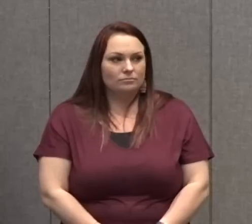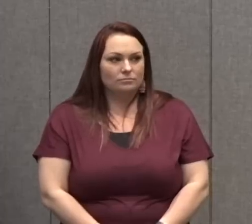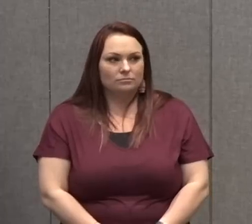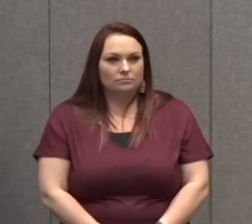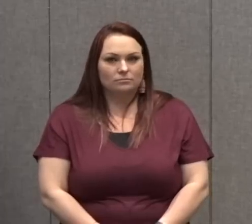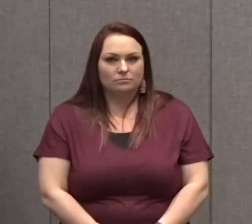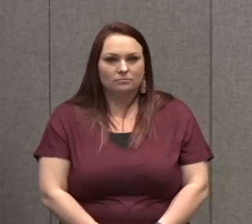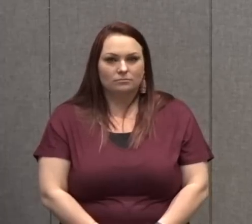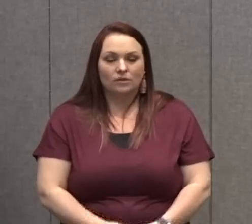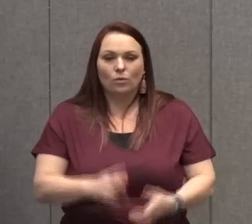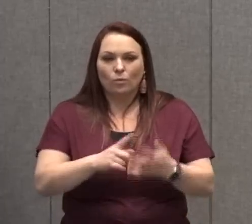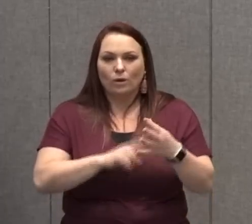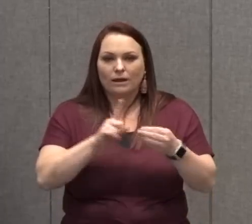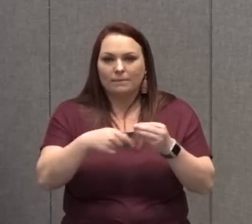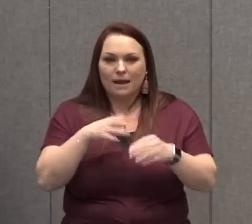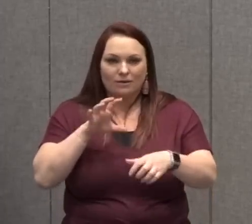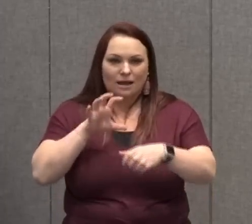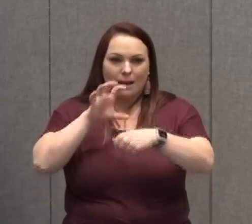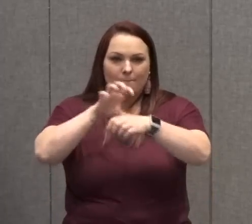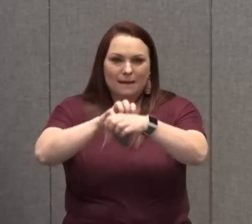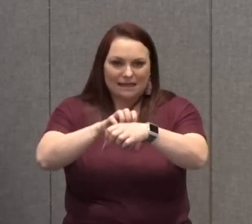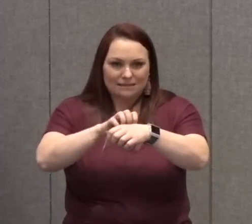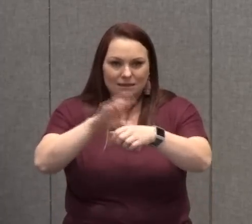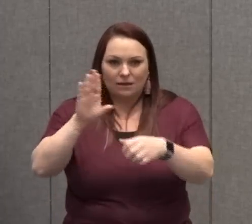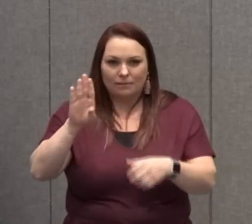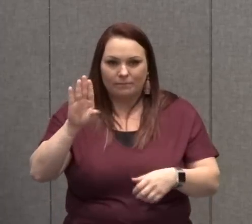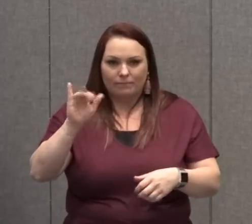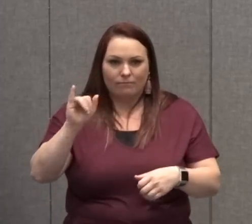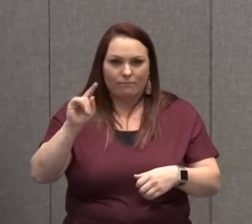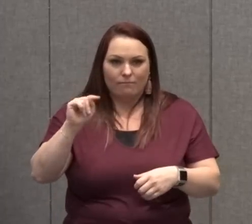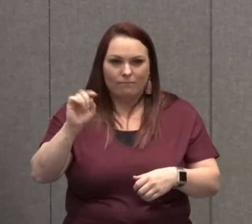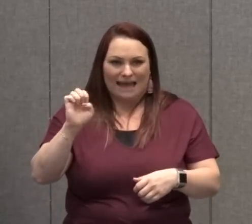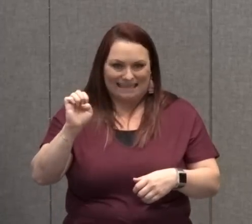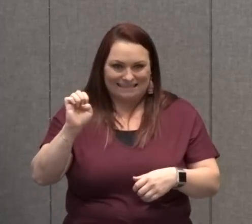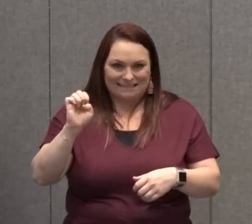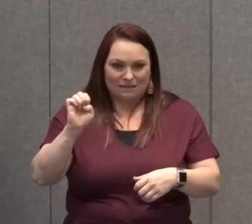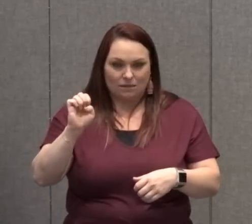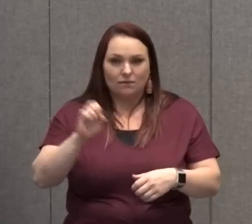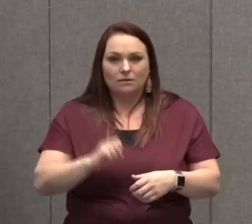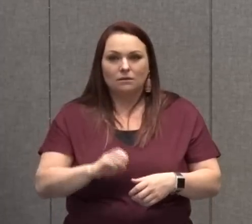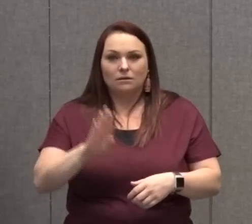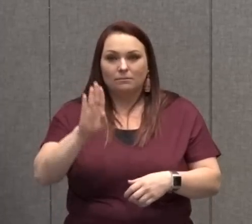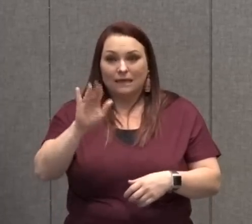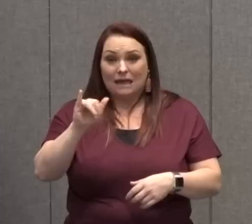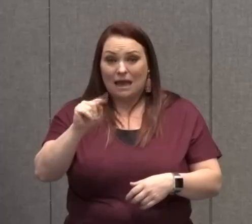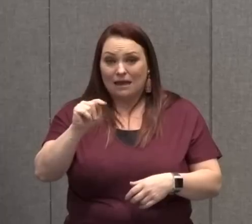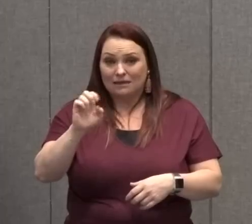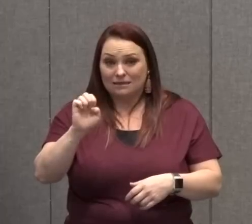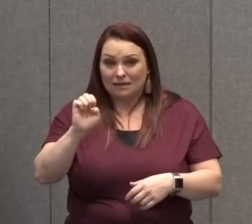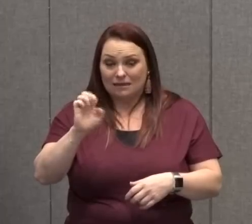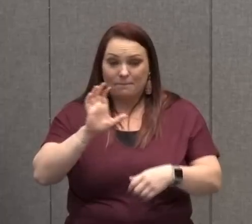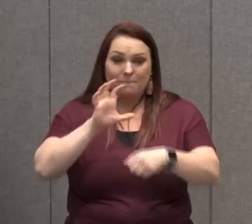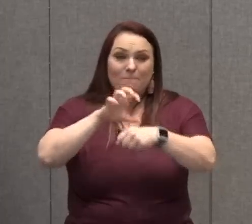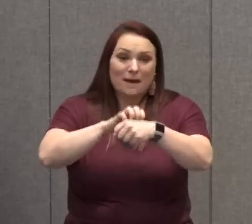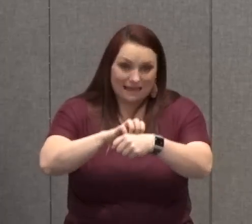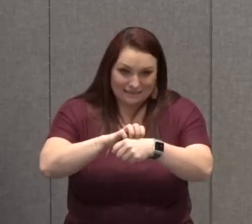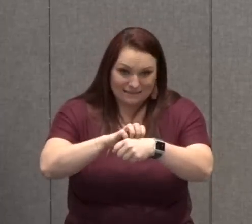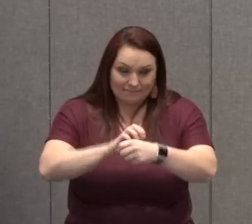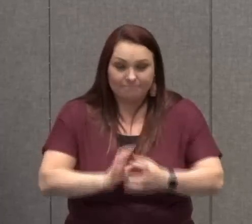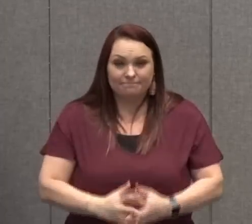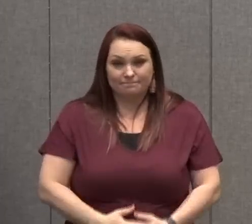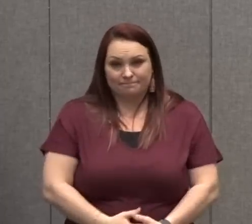bite bite b-i-t-e ooh b-i-t-e